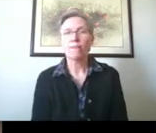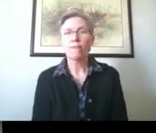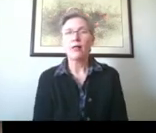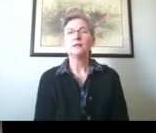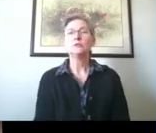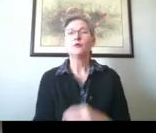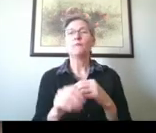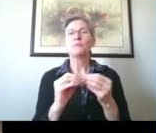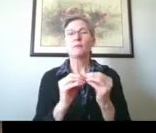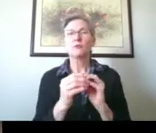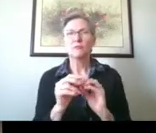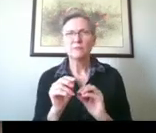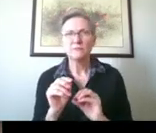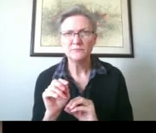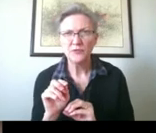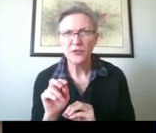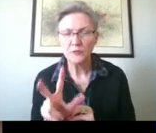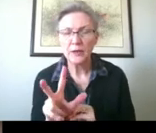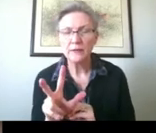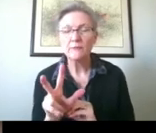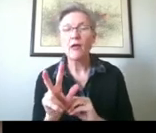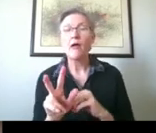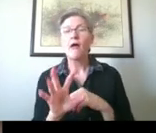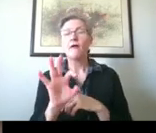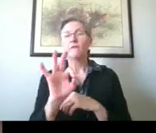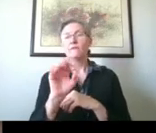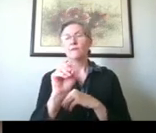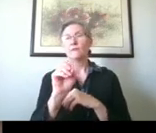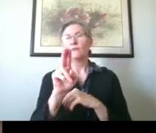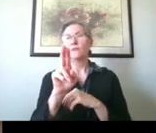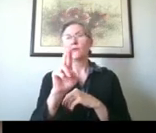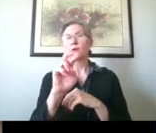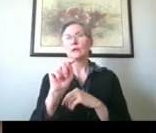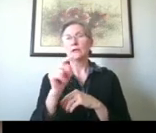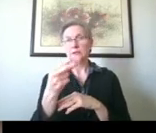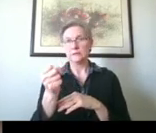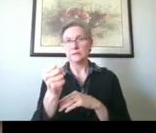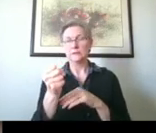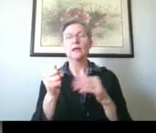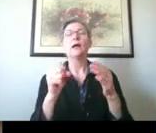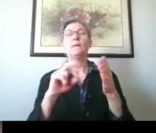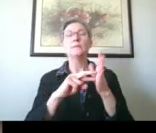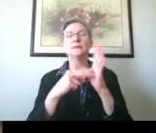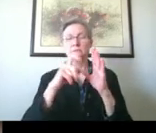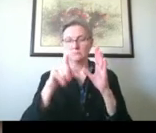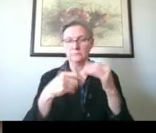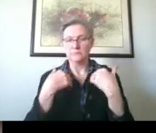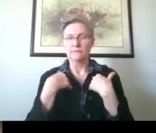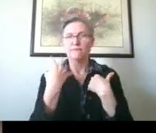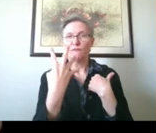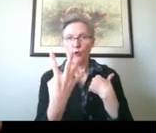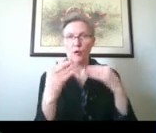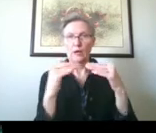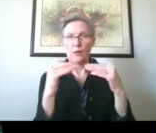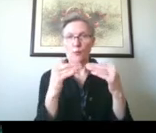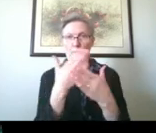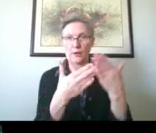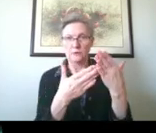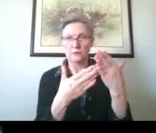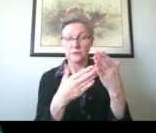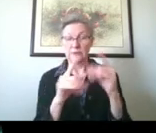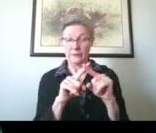Fourths. This means I have to have 4 equal parts. Okay, there's also 2 different ways to do this.